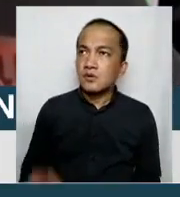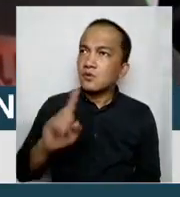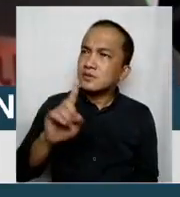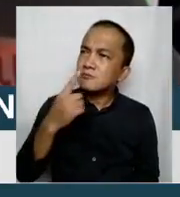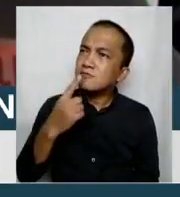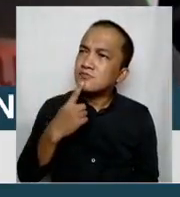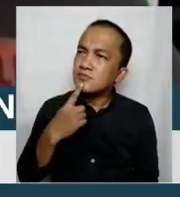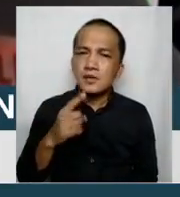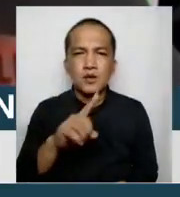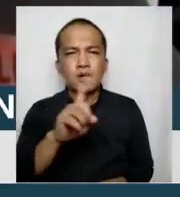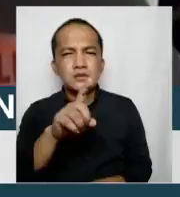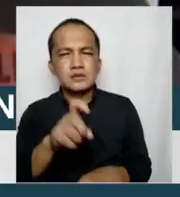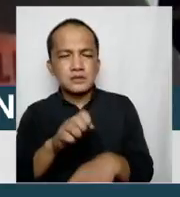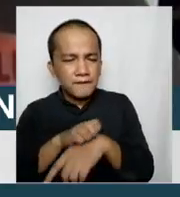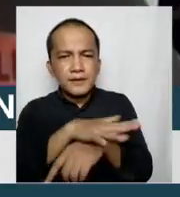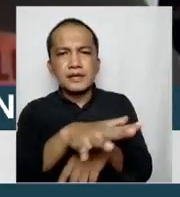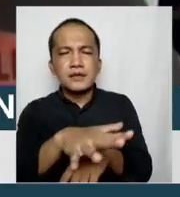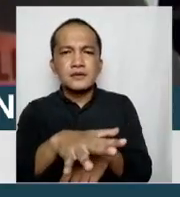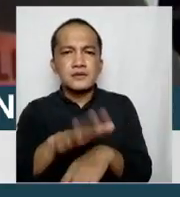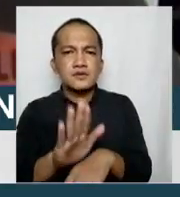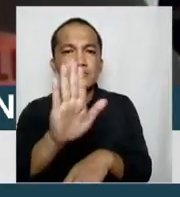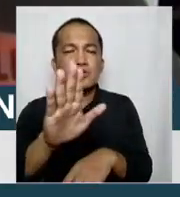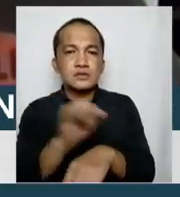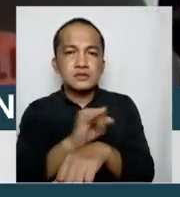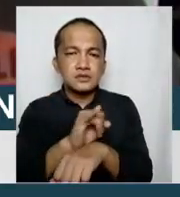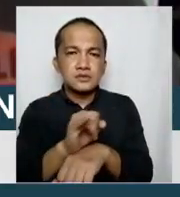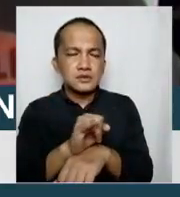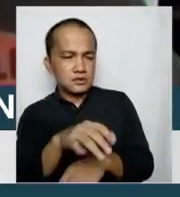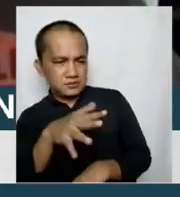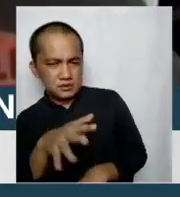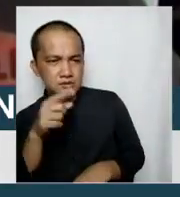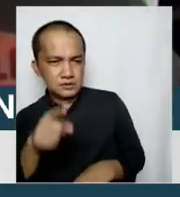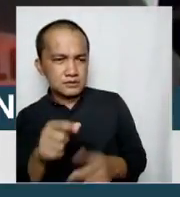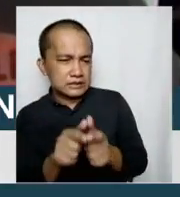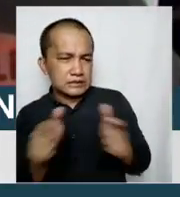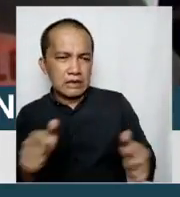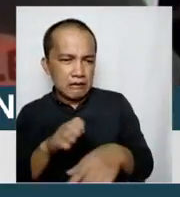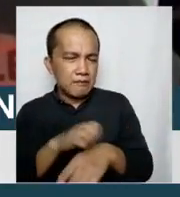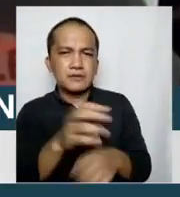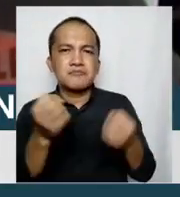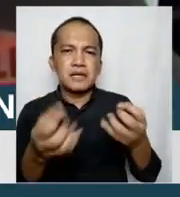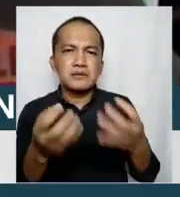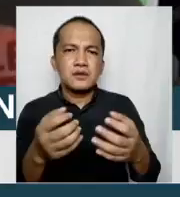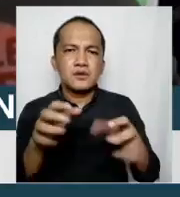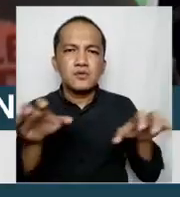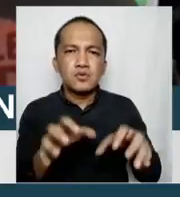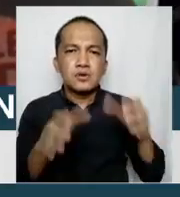What does this entail for your industry, seeing that this greatly affects a lot mm-hmm. of workers?